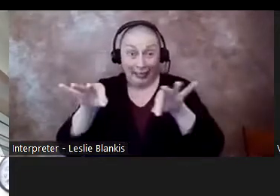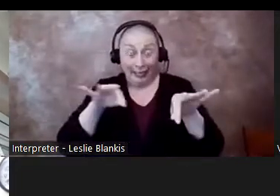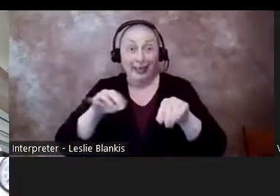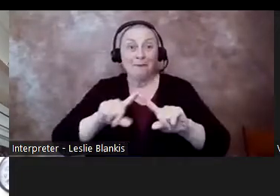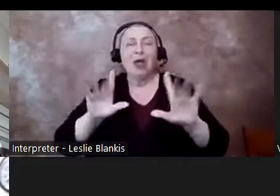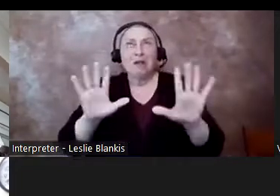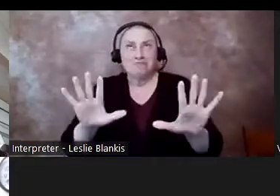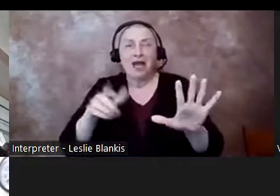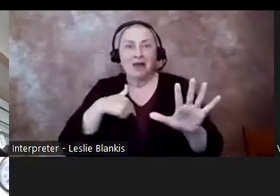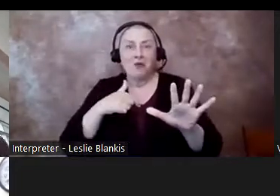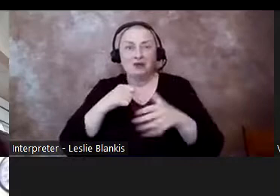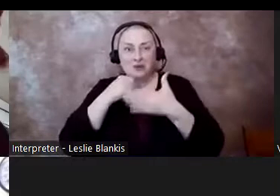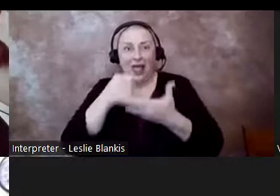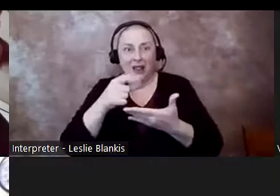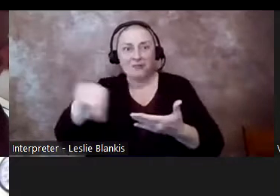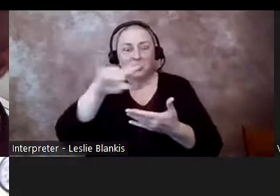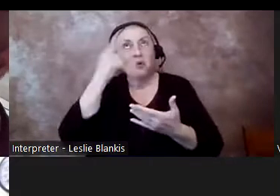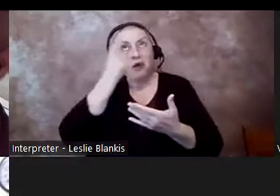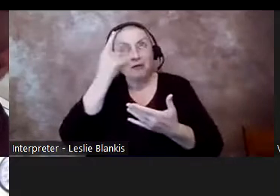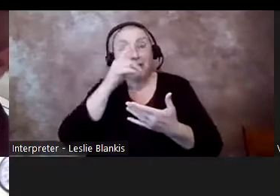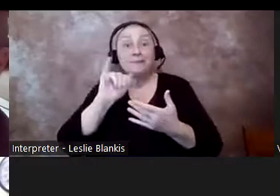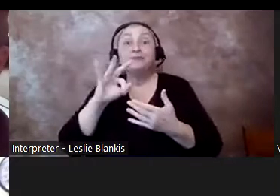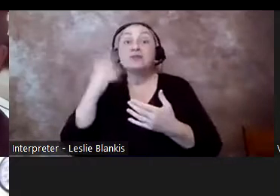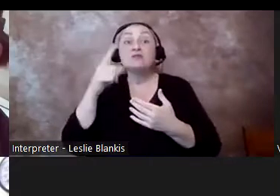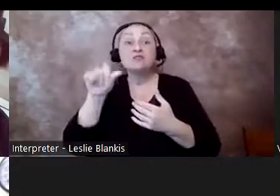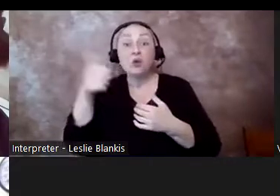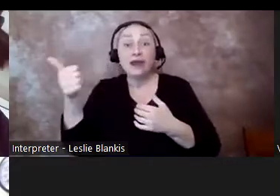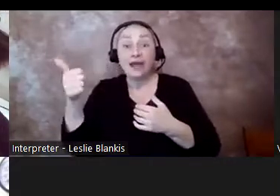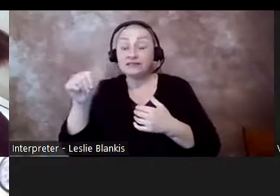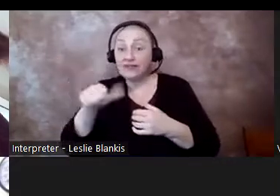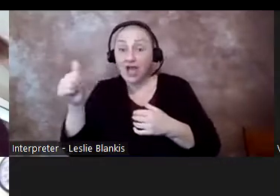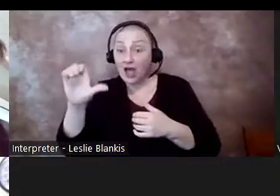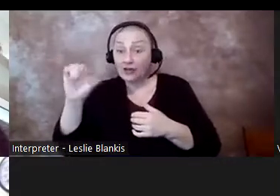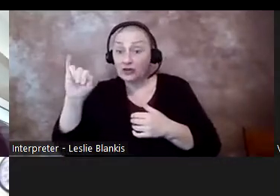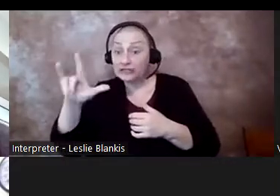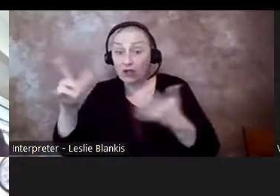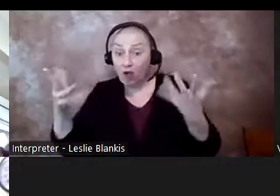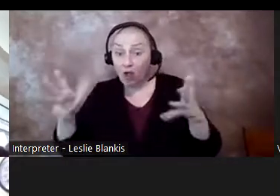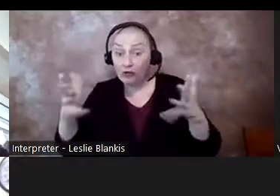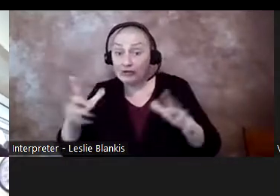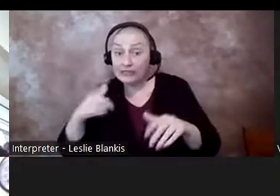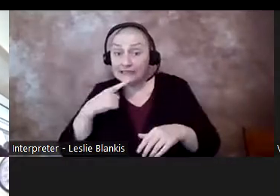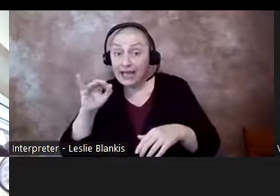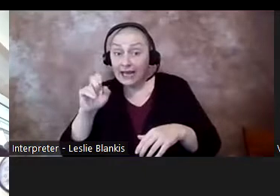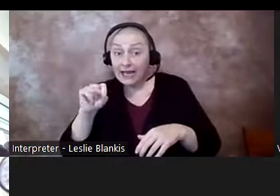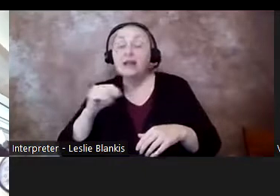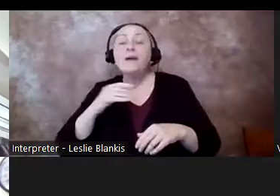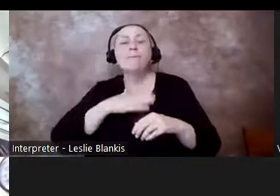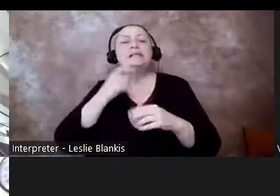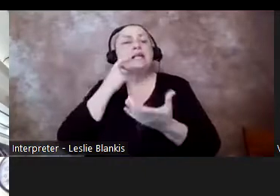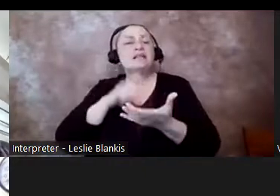help. And then if somebody else has already said it in their other still, at least identify Center for Independent